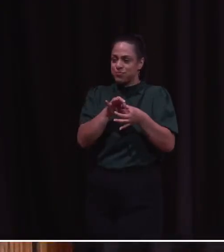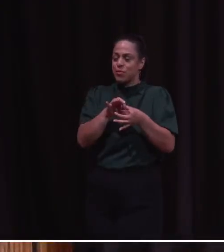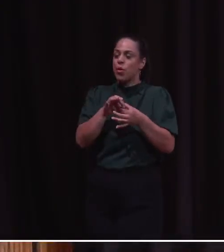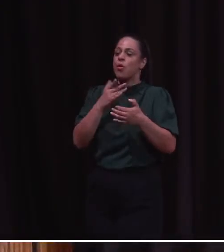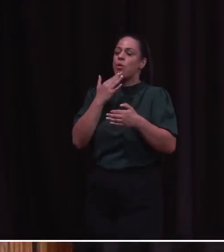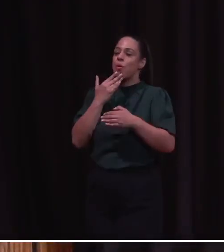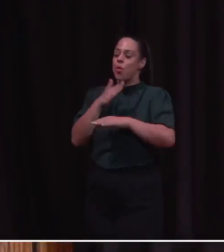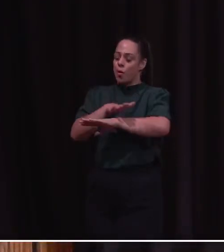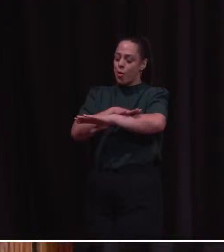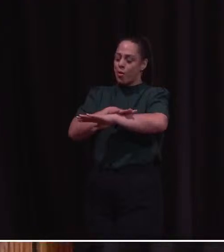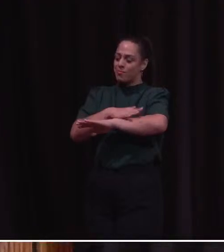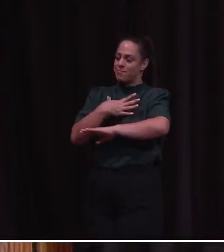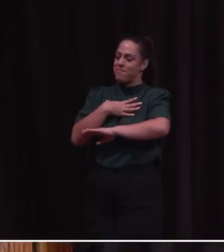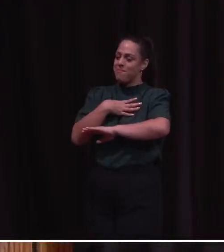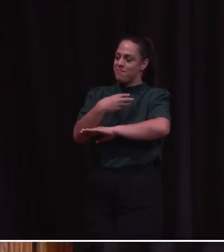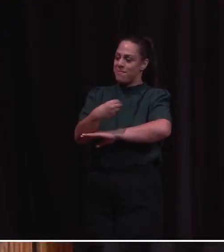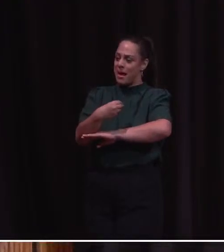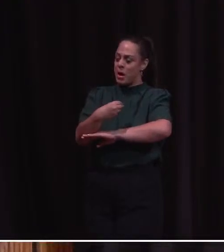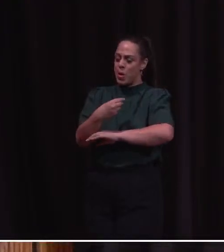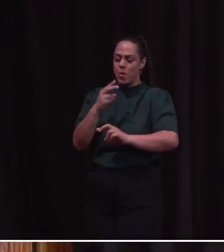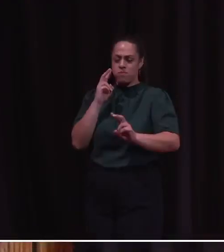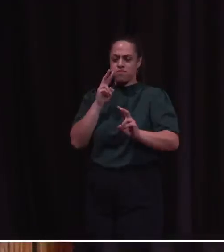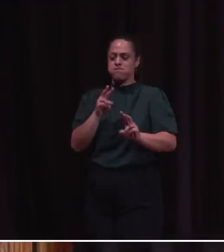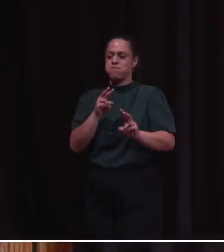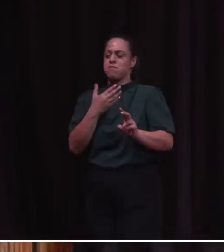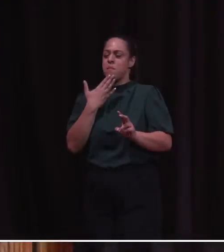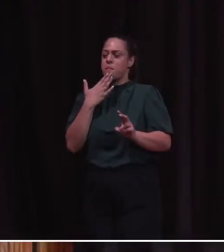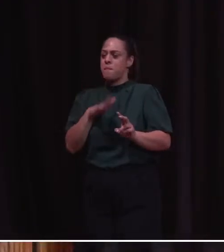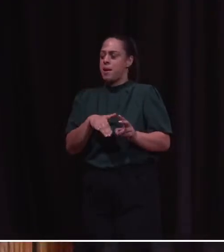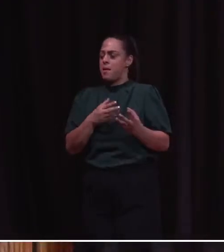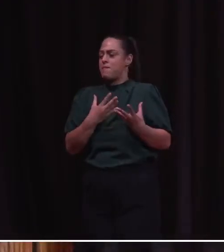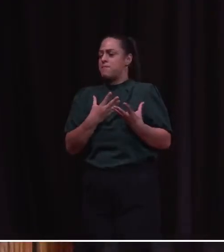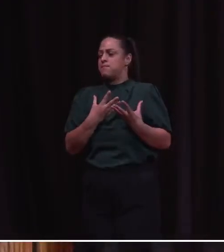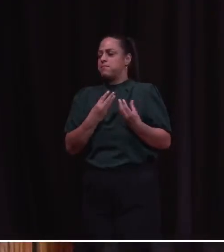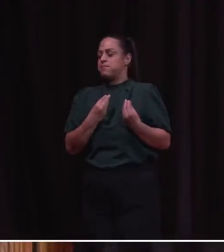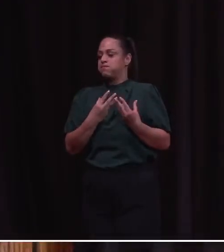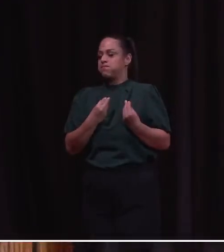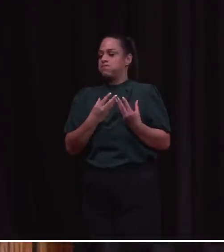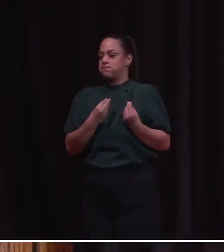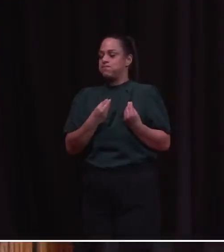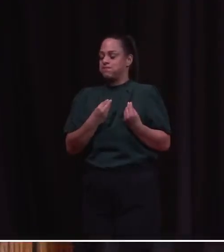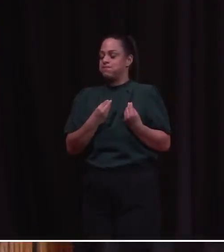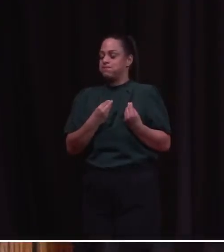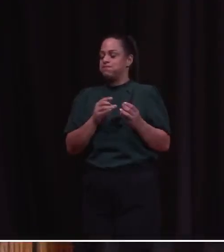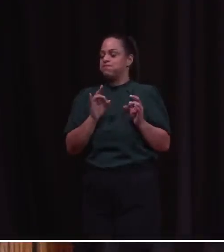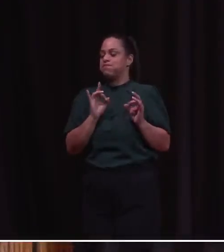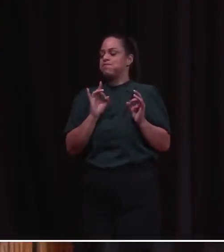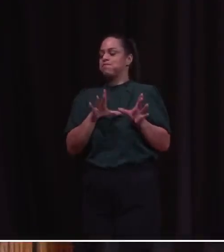terrorizing. White people are regarded as terrorists," end of quote.